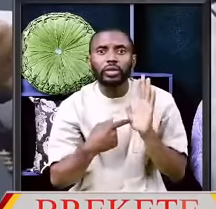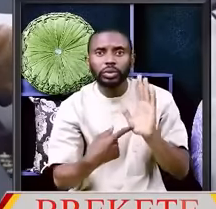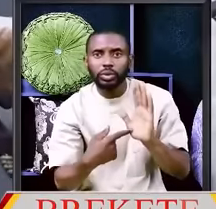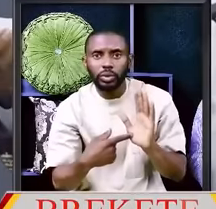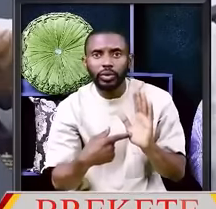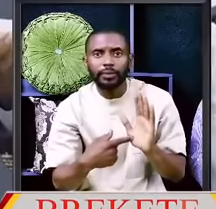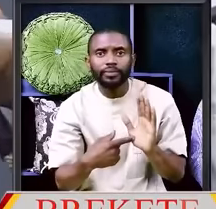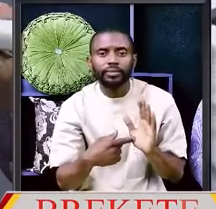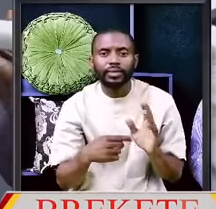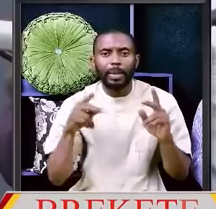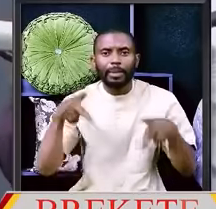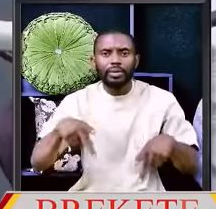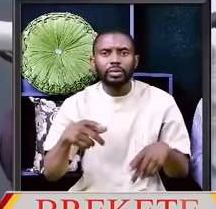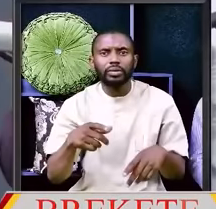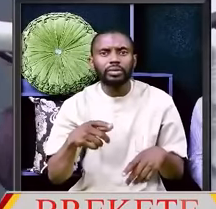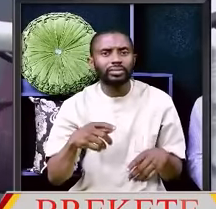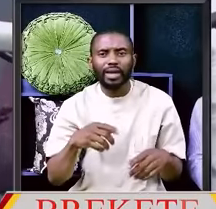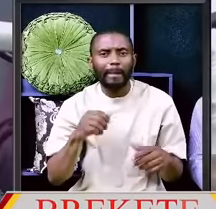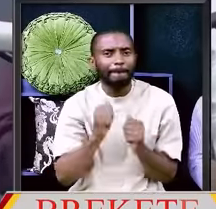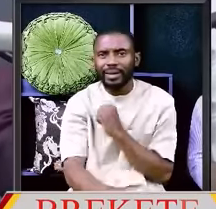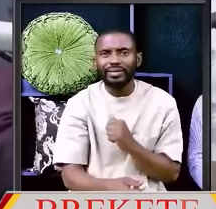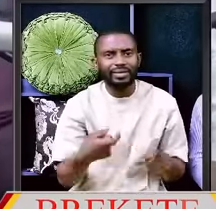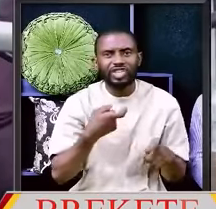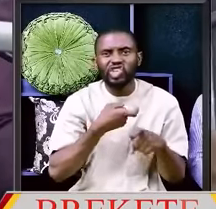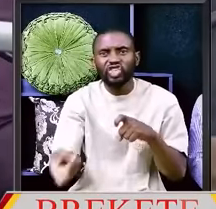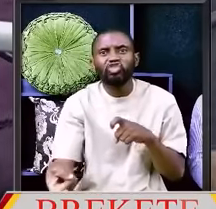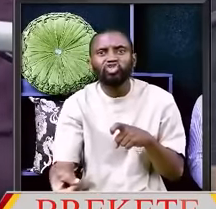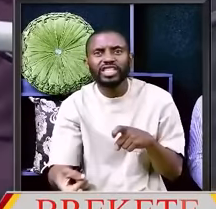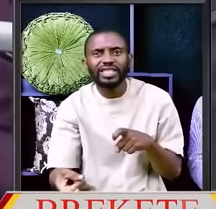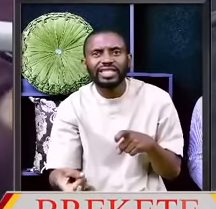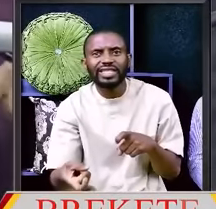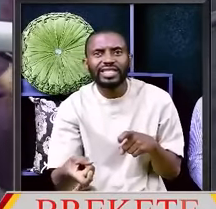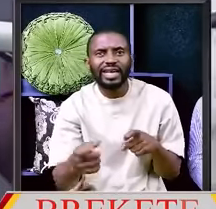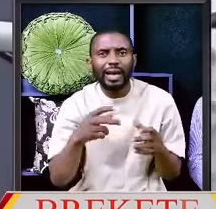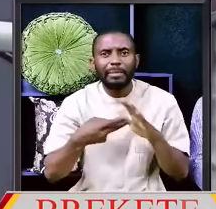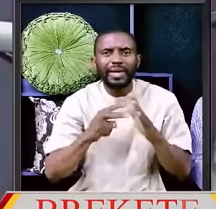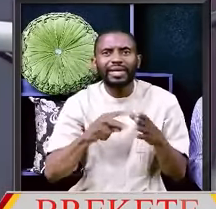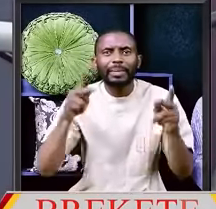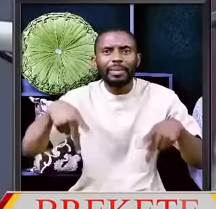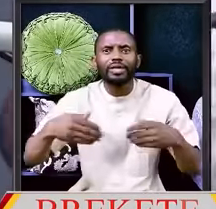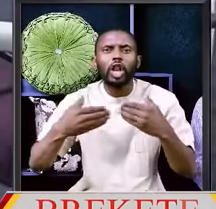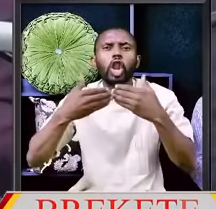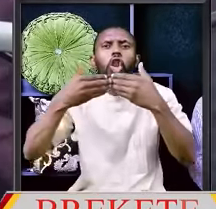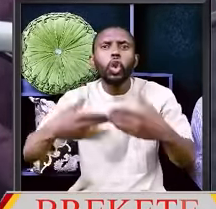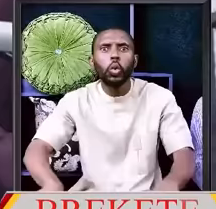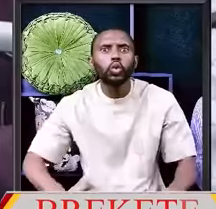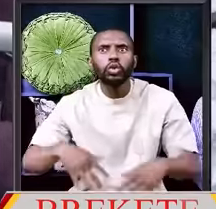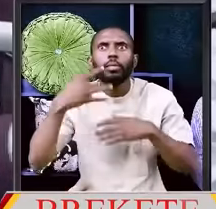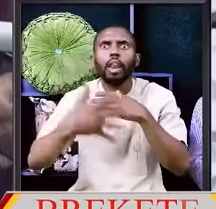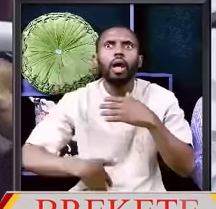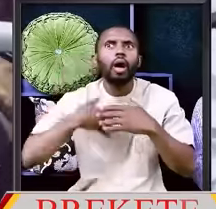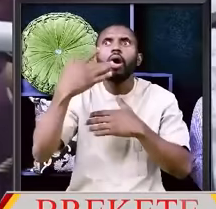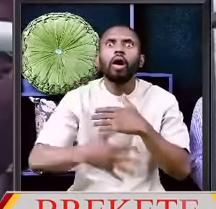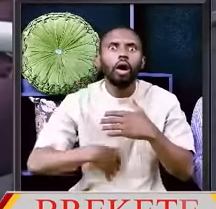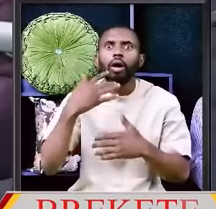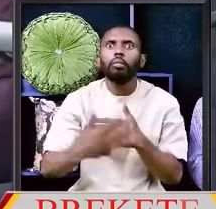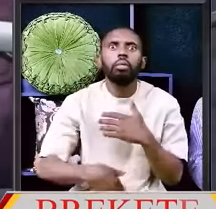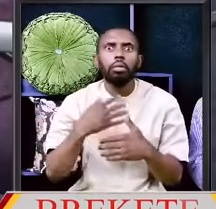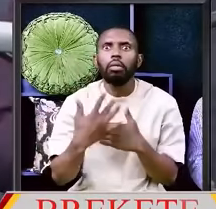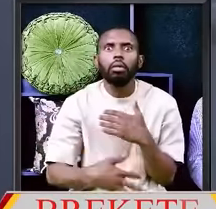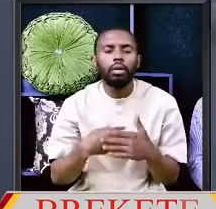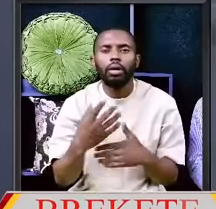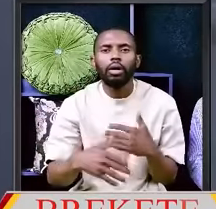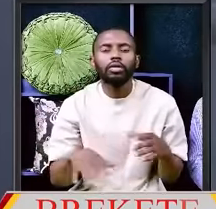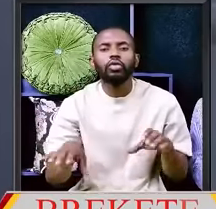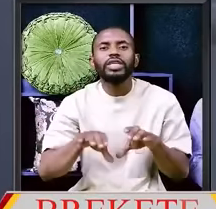we the ten passing jury. That is the person lose blood where. Mm-hmm. So if he talks,